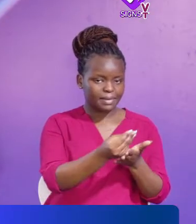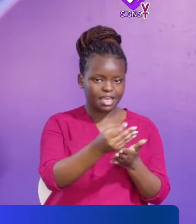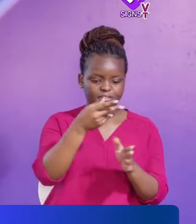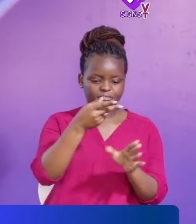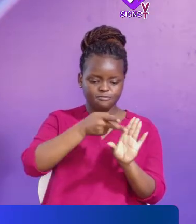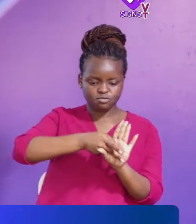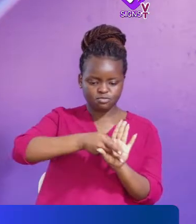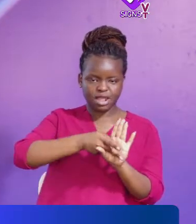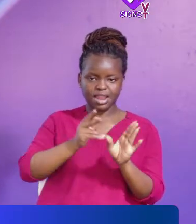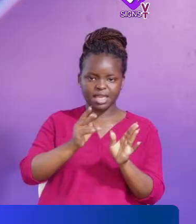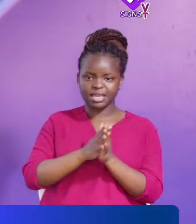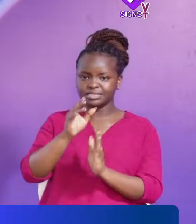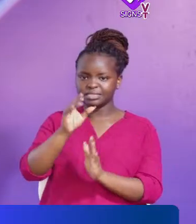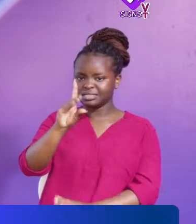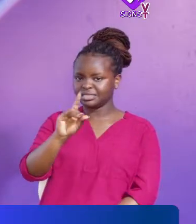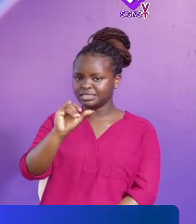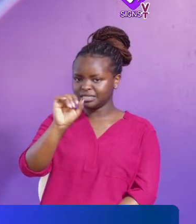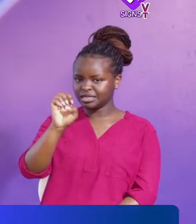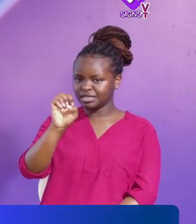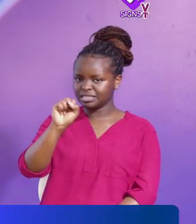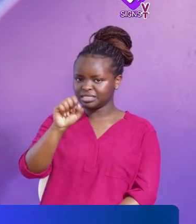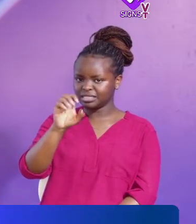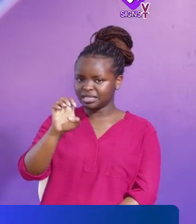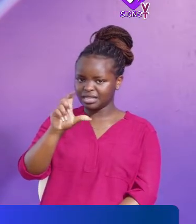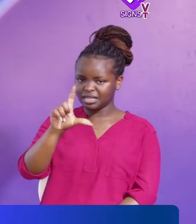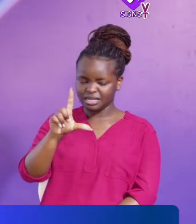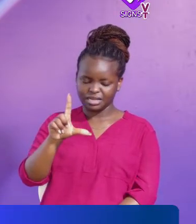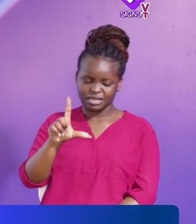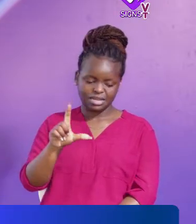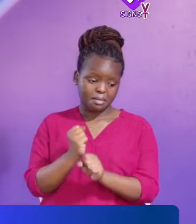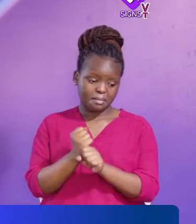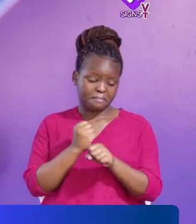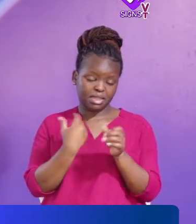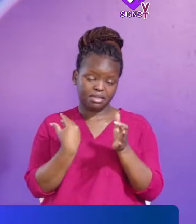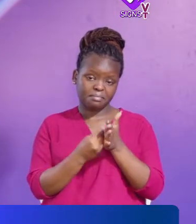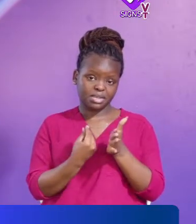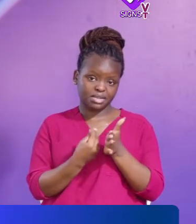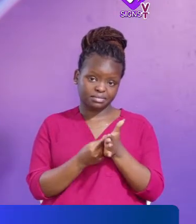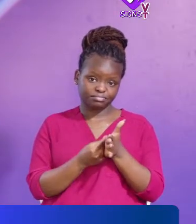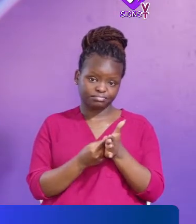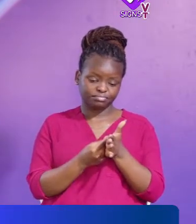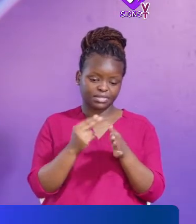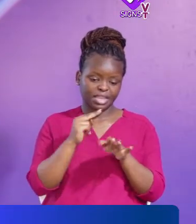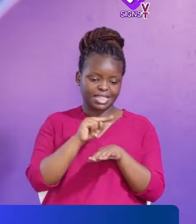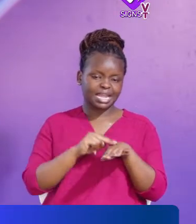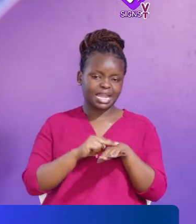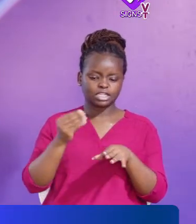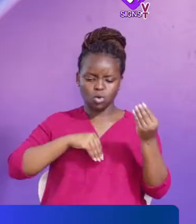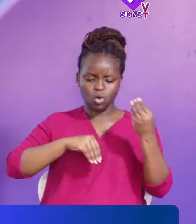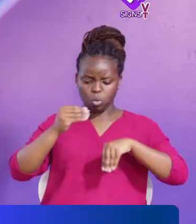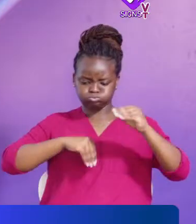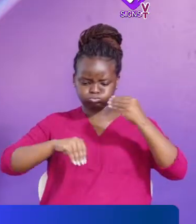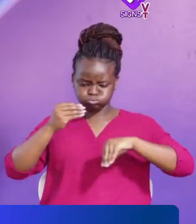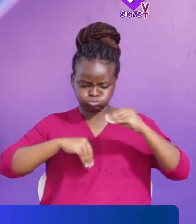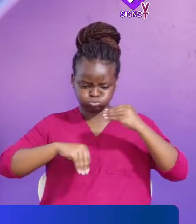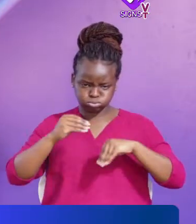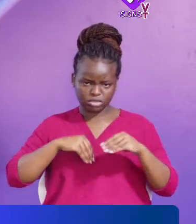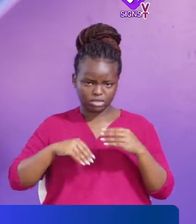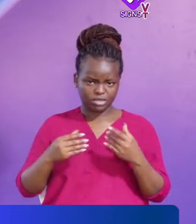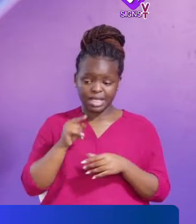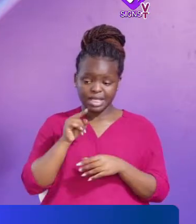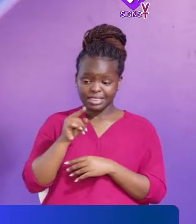supplying diesel and and petrol, they make money. The national grid, you see our grid, needs